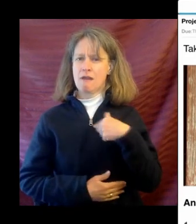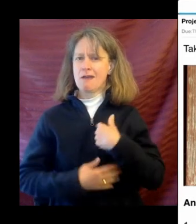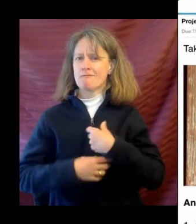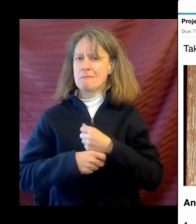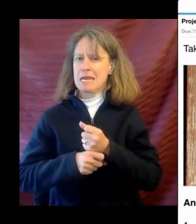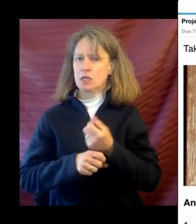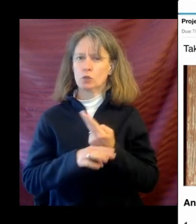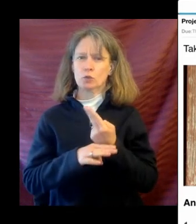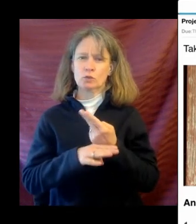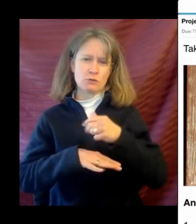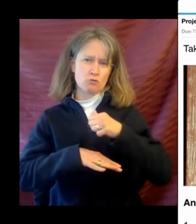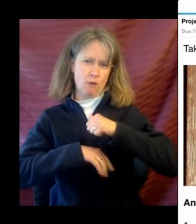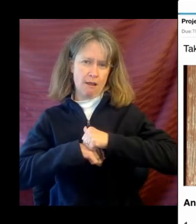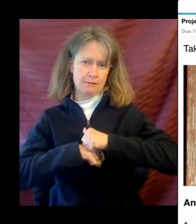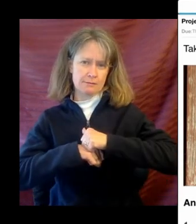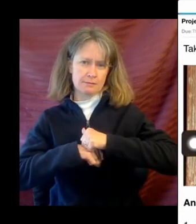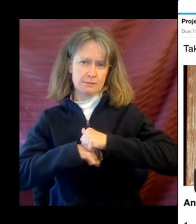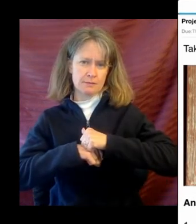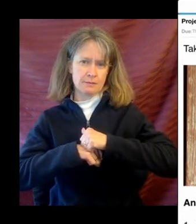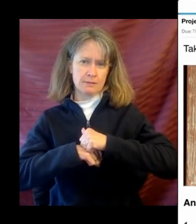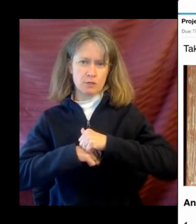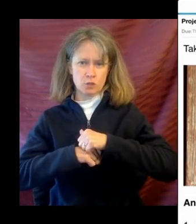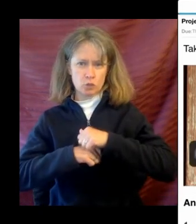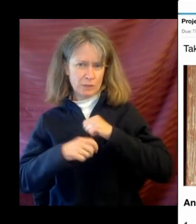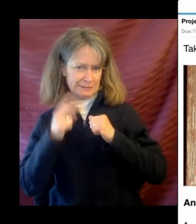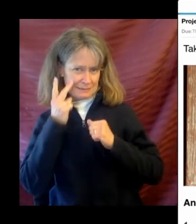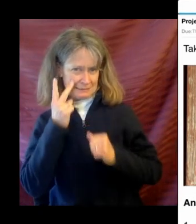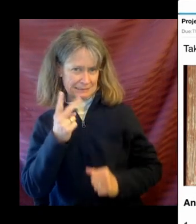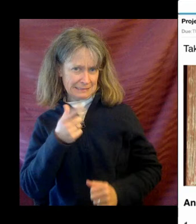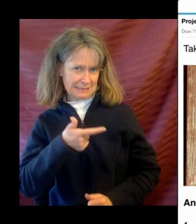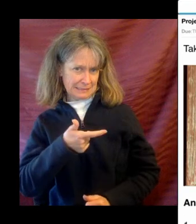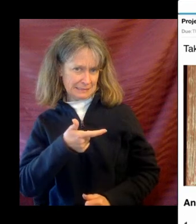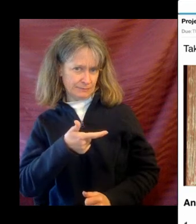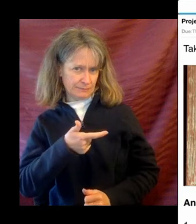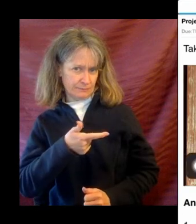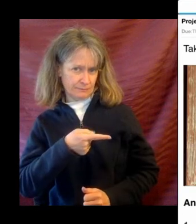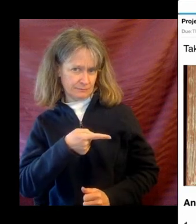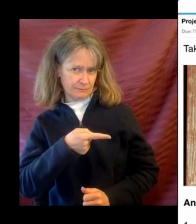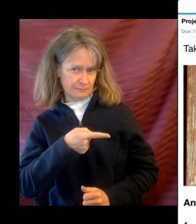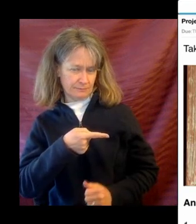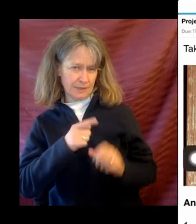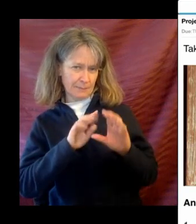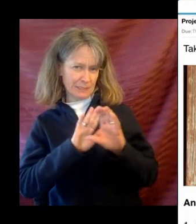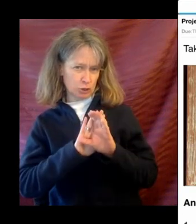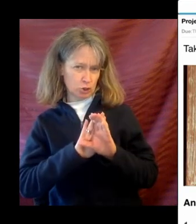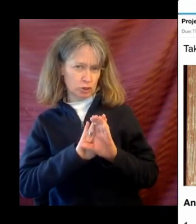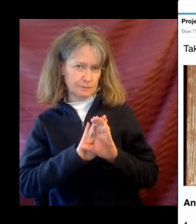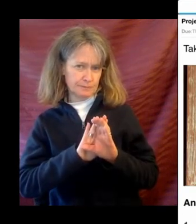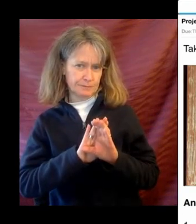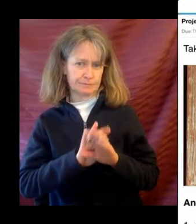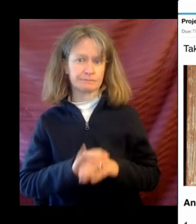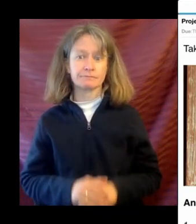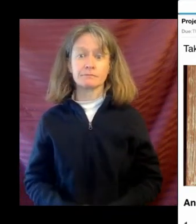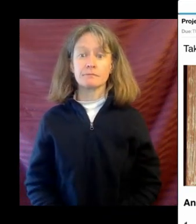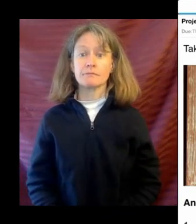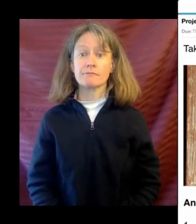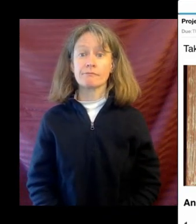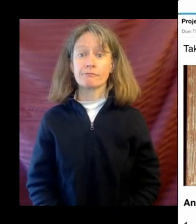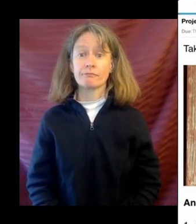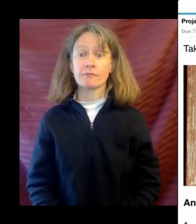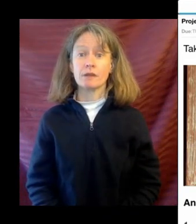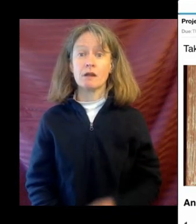rocks. And then you can see this picture. So what I had done is I went into